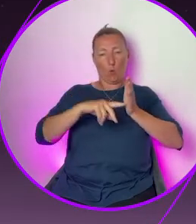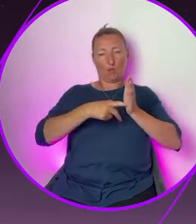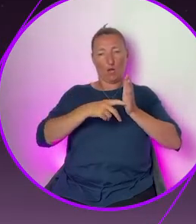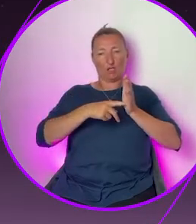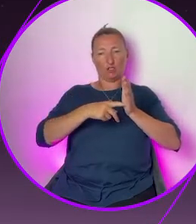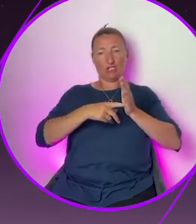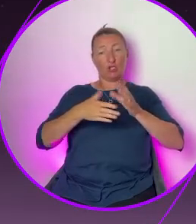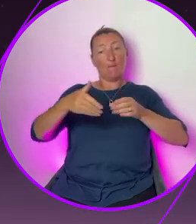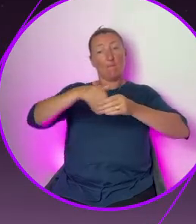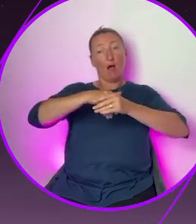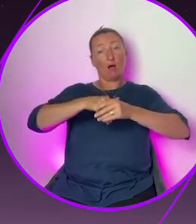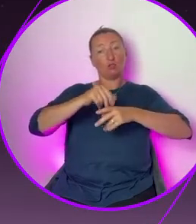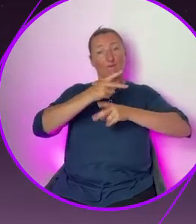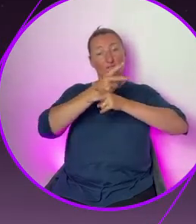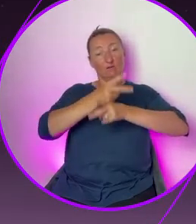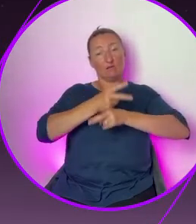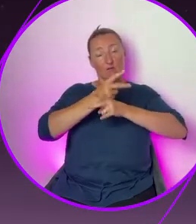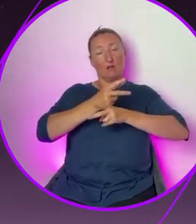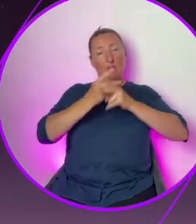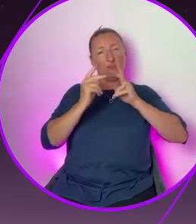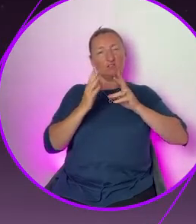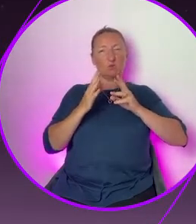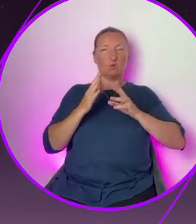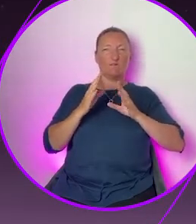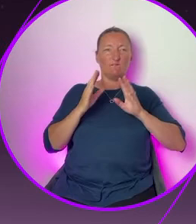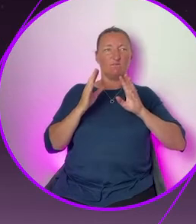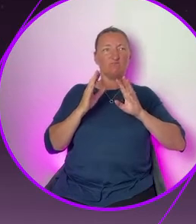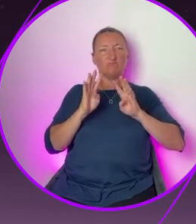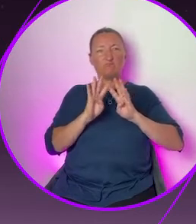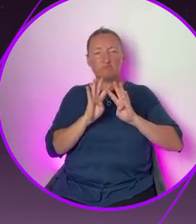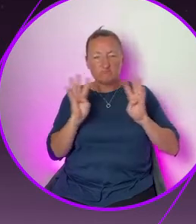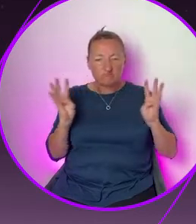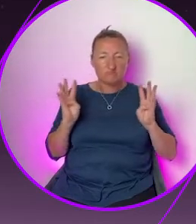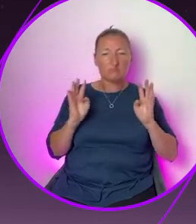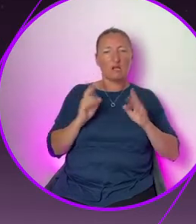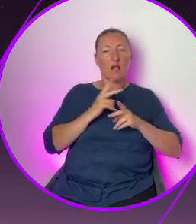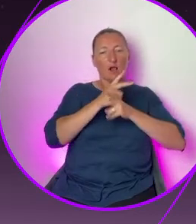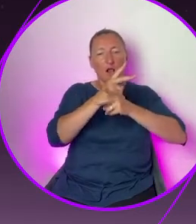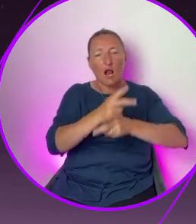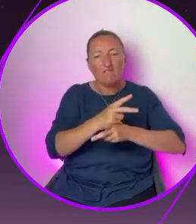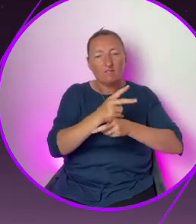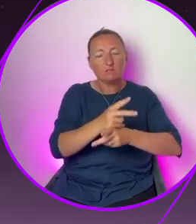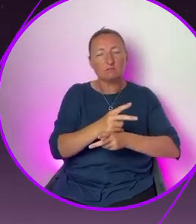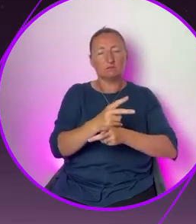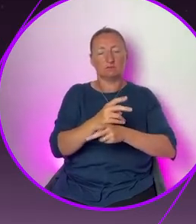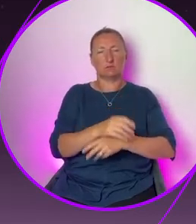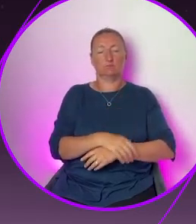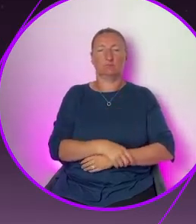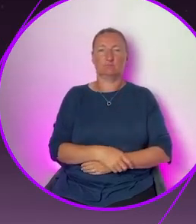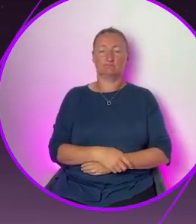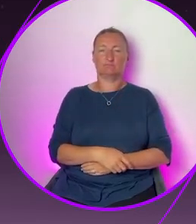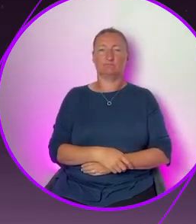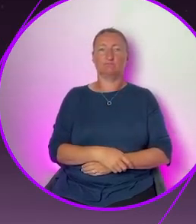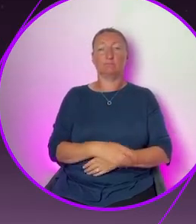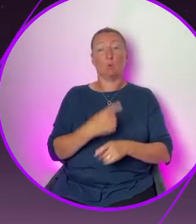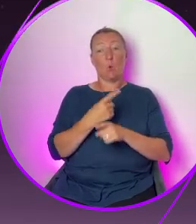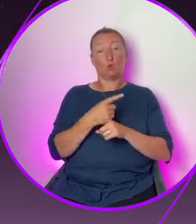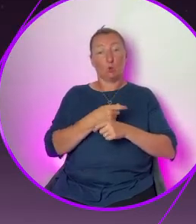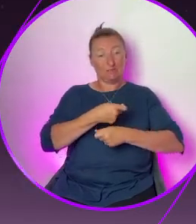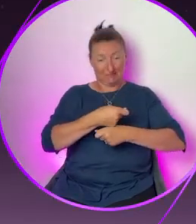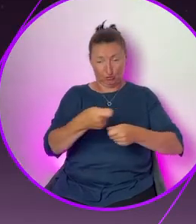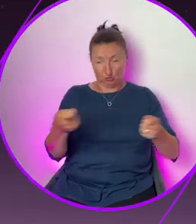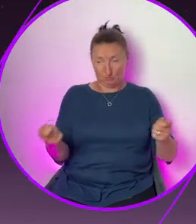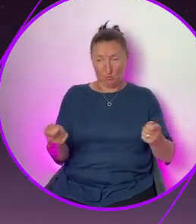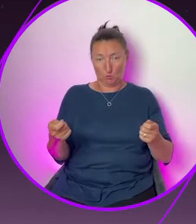world. So we're also talking about governance strategies as well. In addition, if we start to talk about distribution, we can also